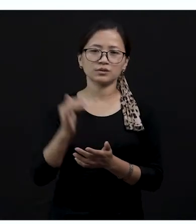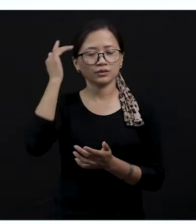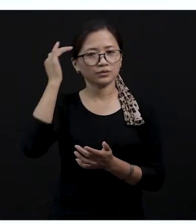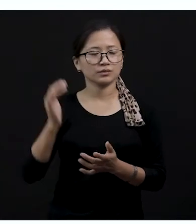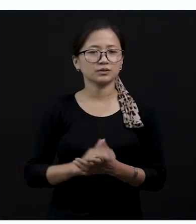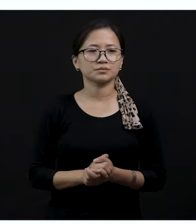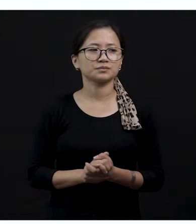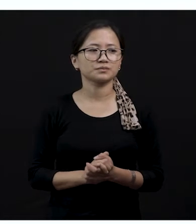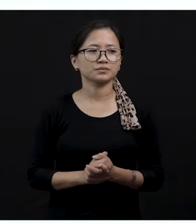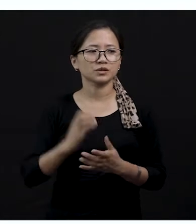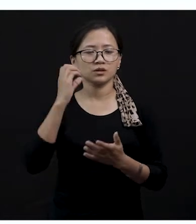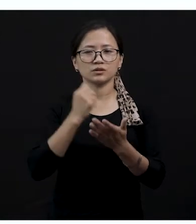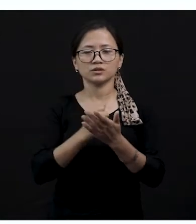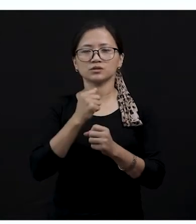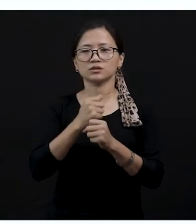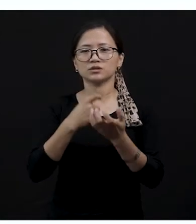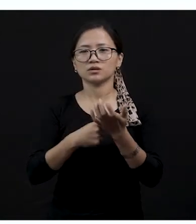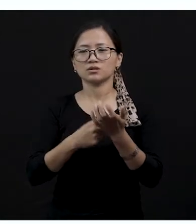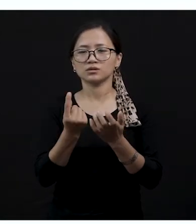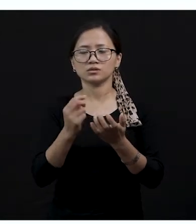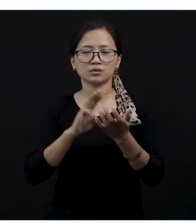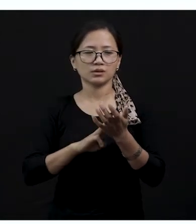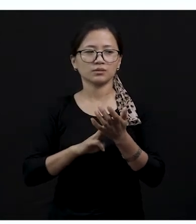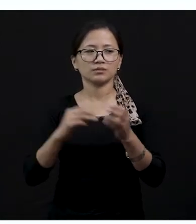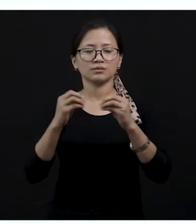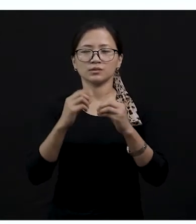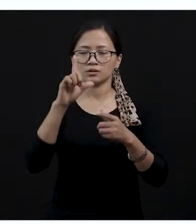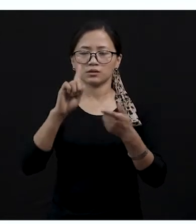The first is grumble,